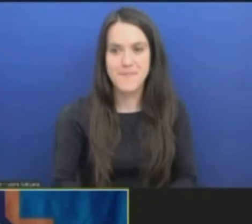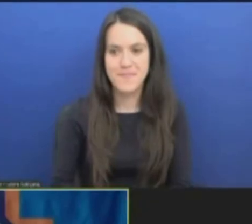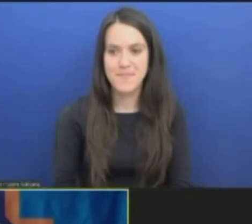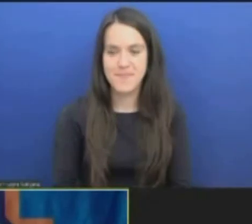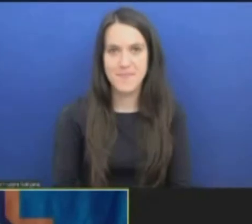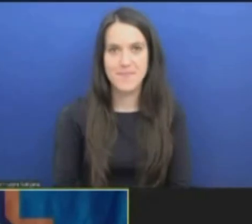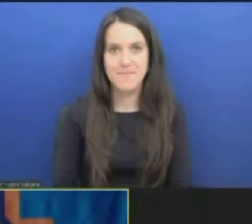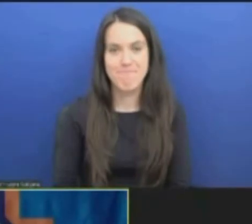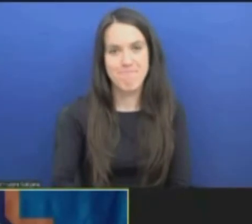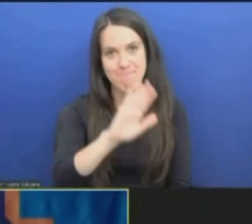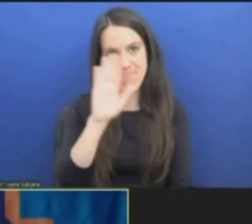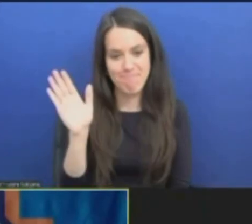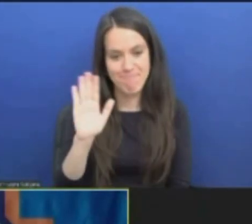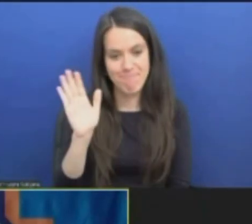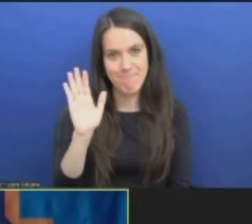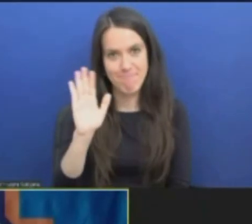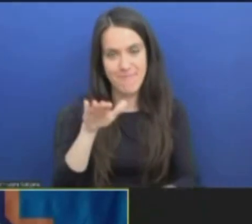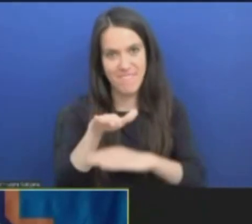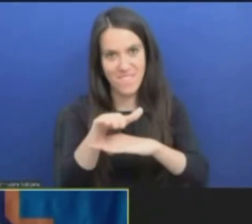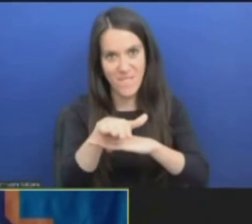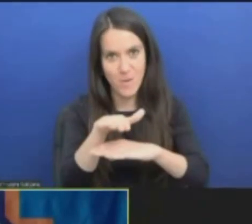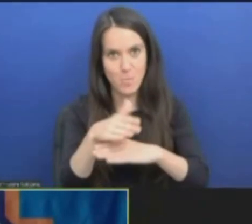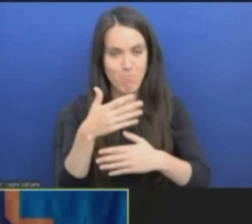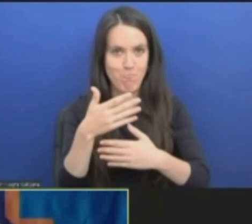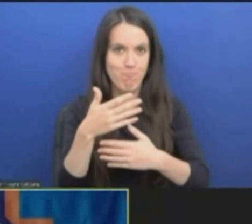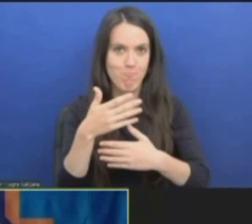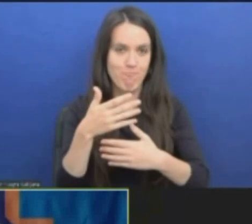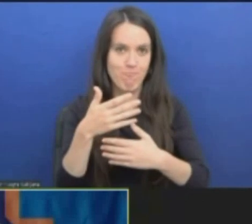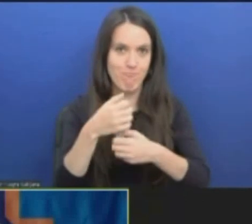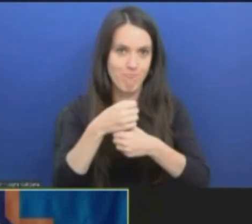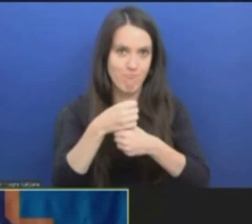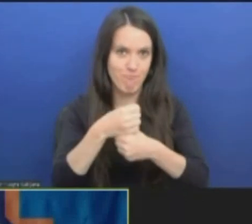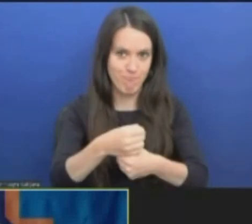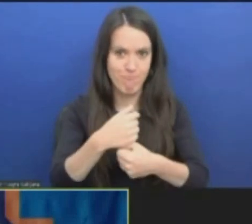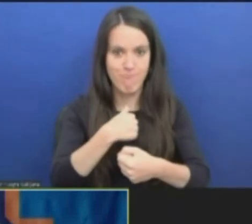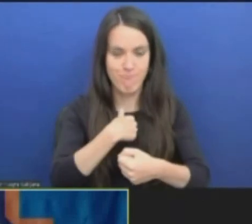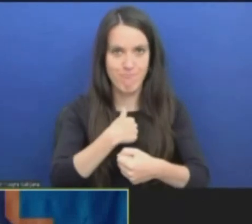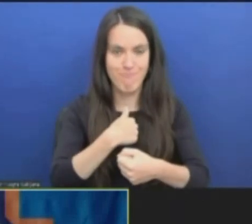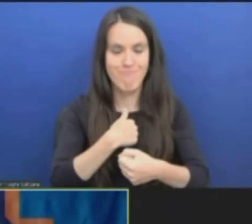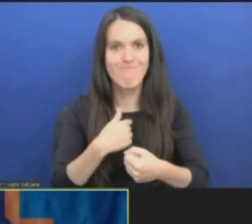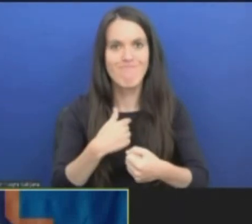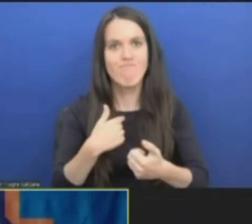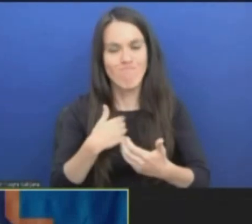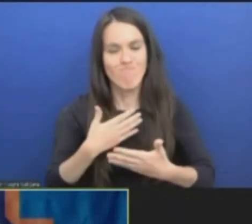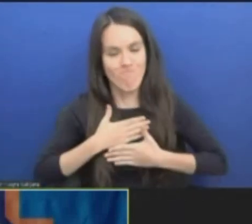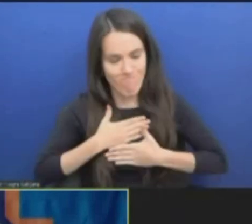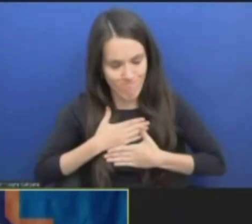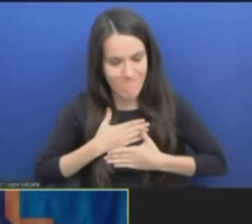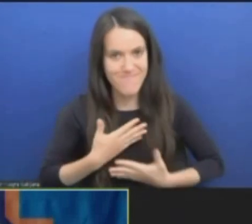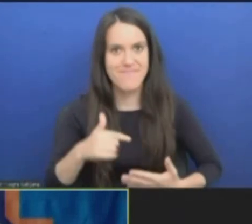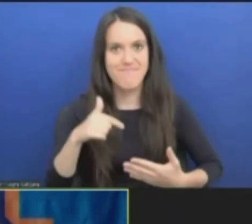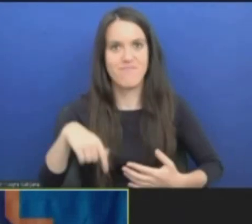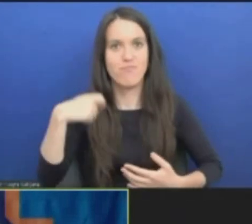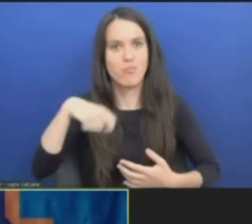Marie-Louise. Good afternoon, Madam Chair. My name is Armenak Abrahamian. It is my honor to be the President of